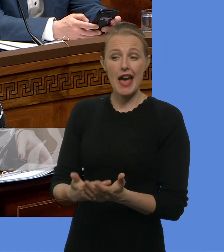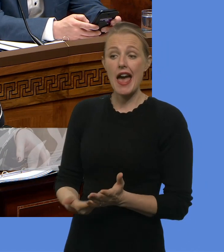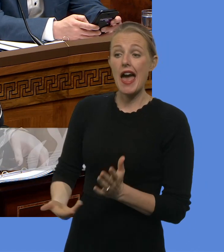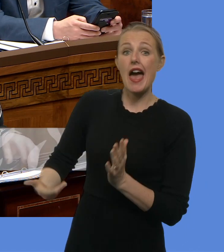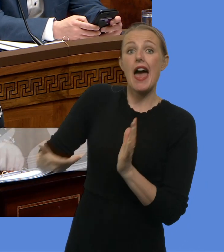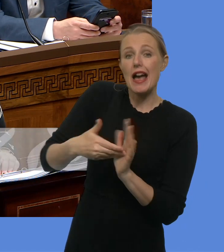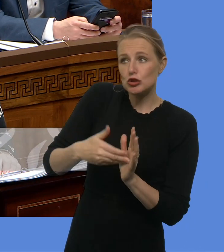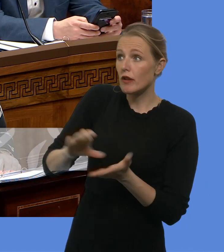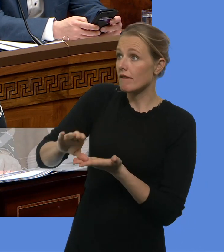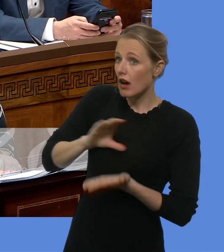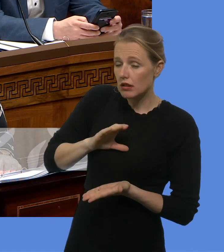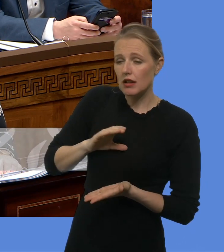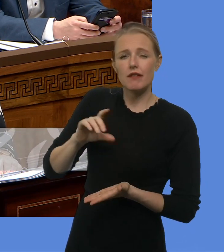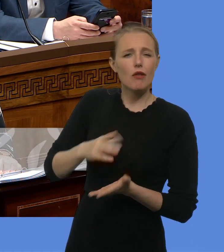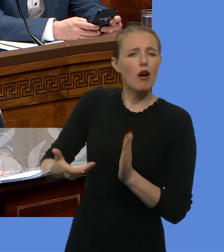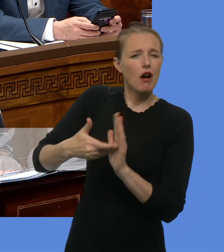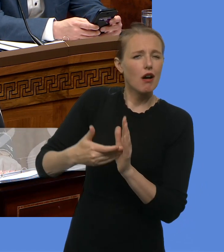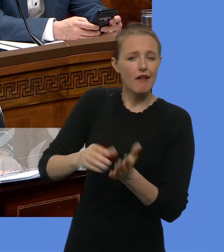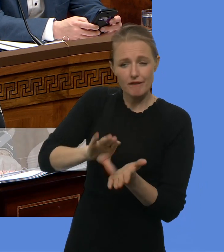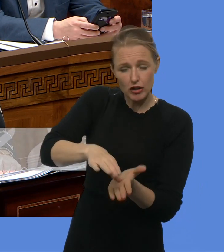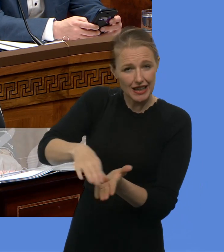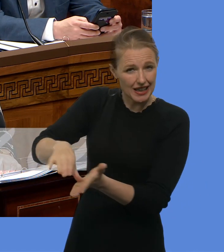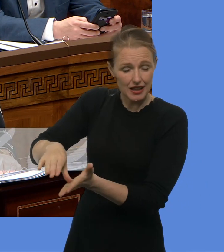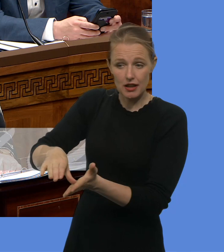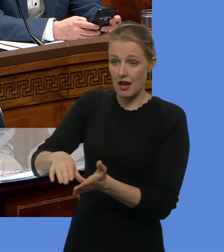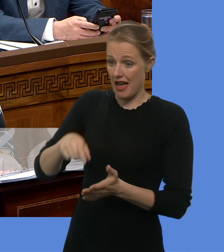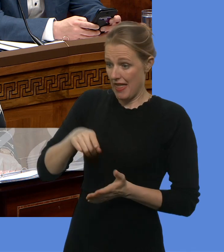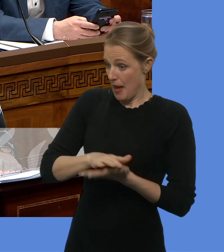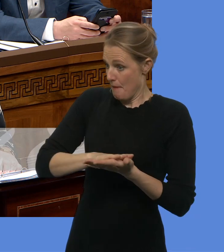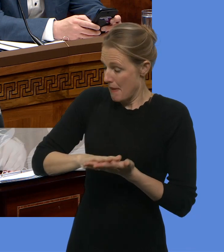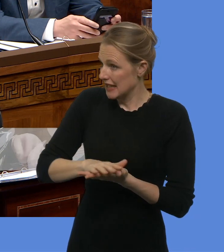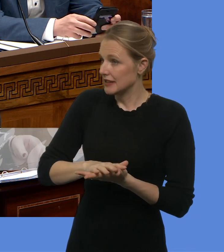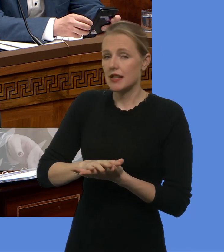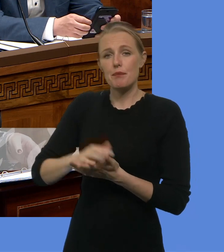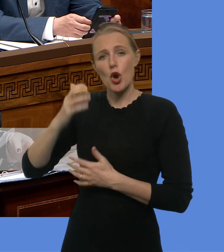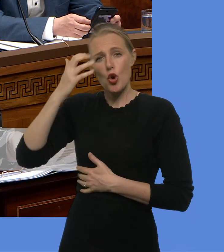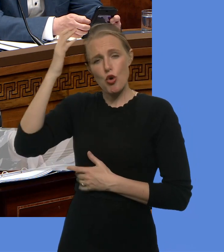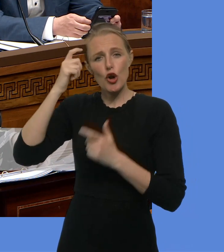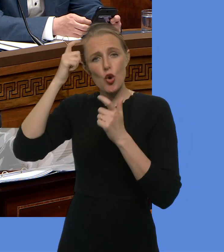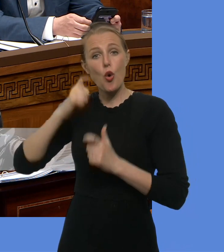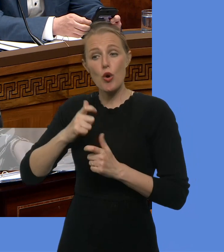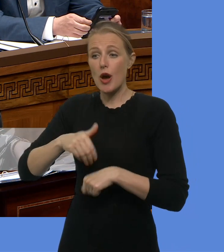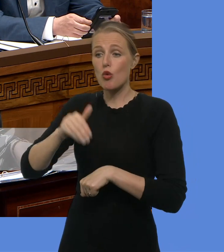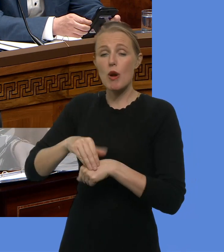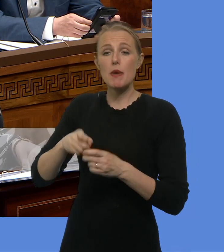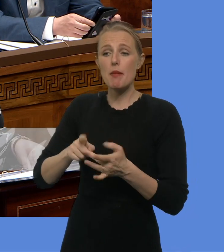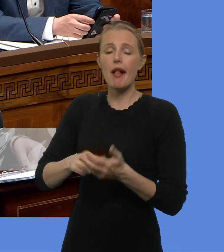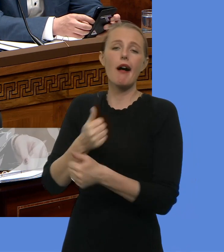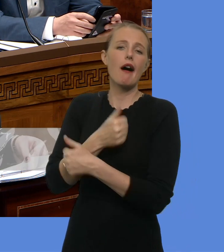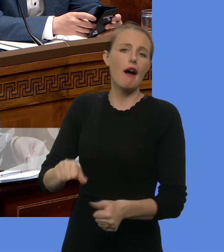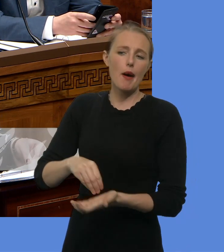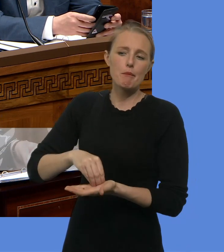payment timelines, and at the end of March 2024, properly presented Crown Court criminal bills were being paid within 9 weeks,